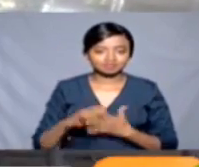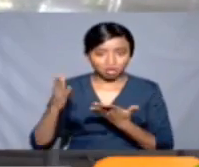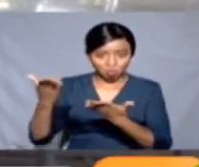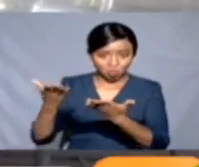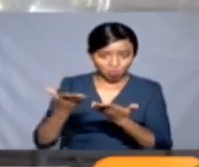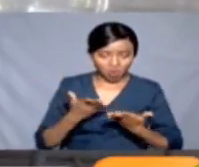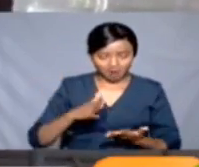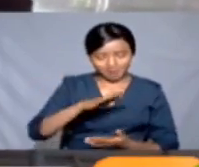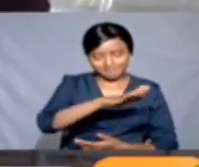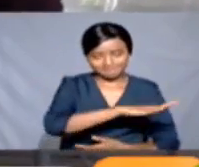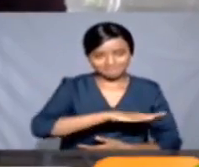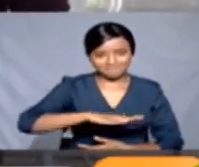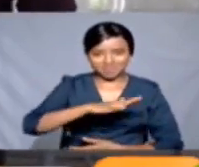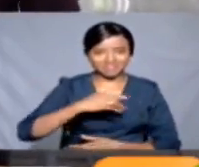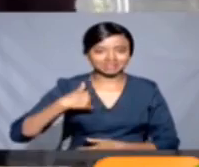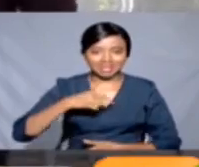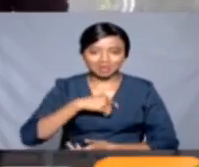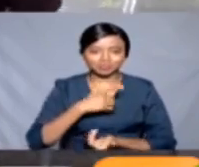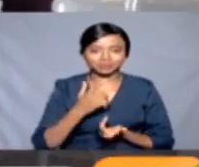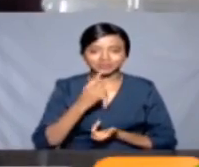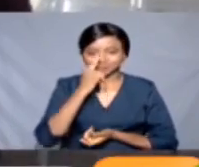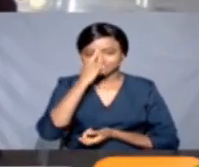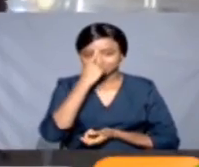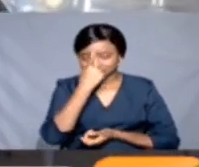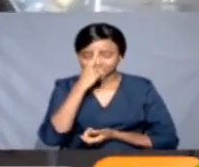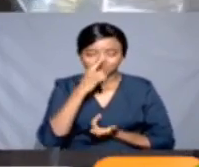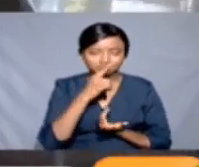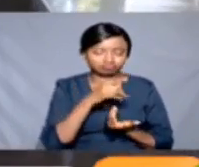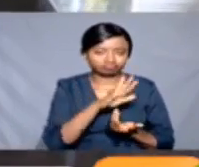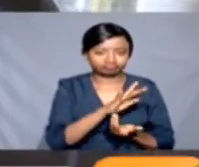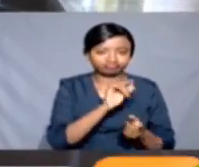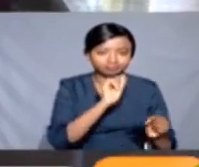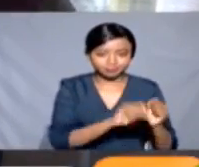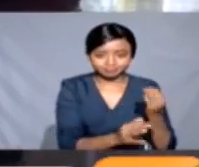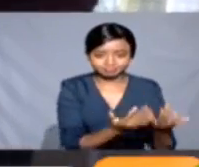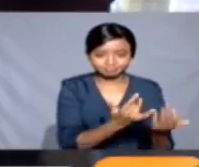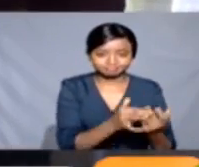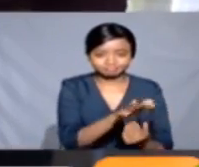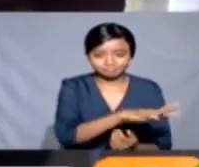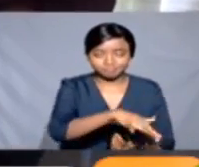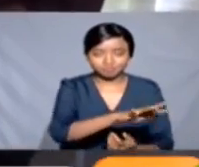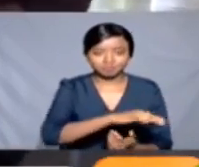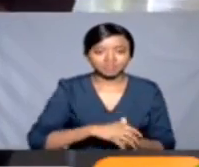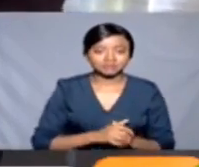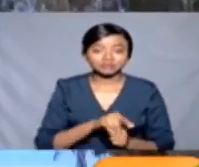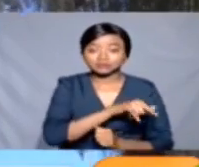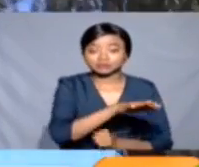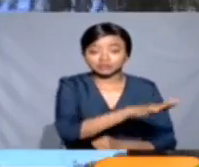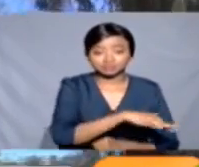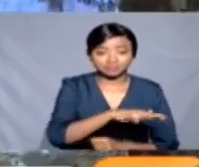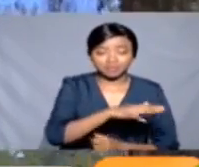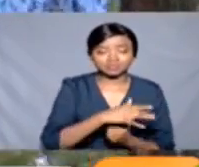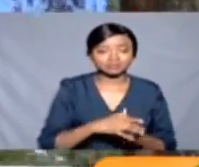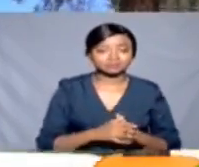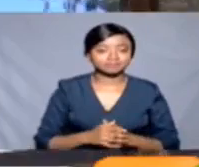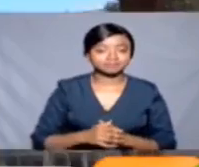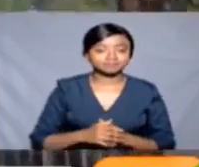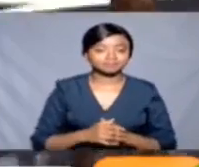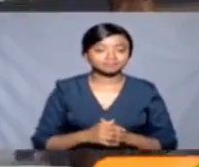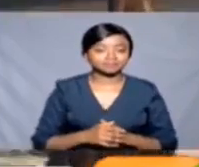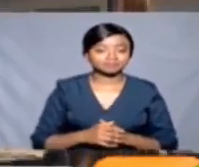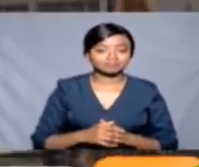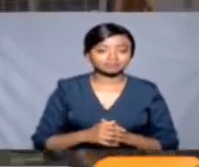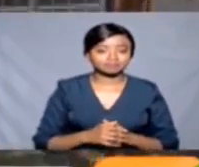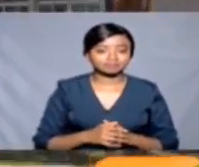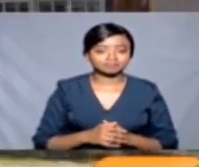to our place, Hindu Samshan cremation place. This is the place where we cremate. This is the final house